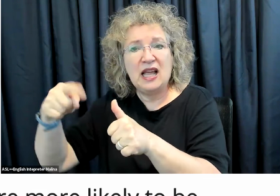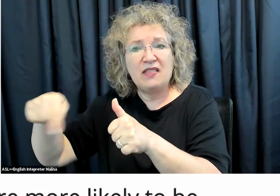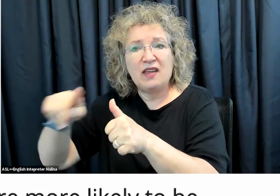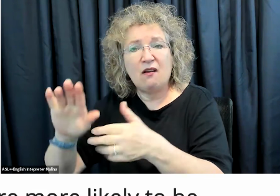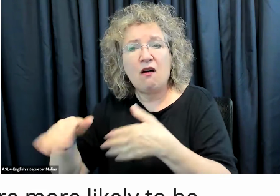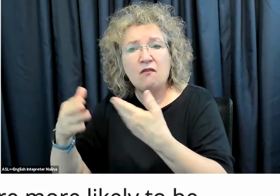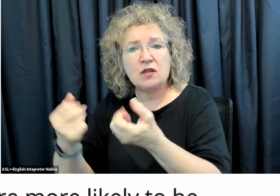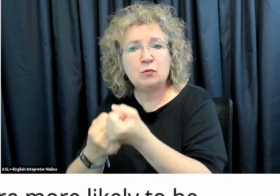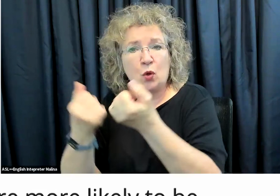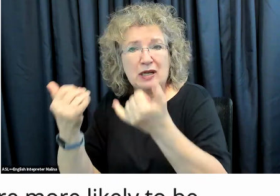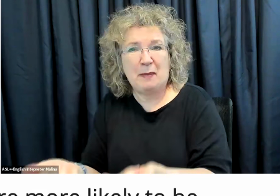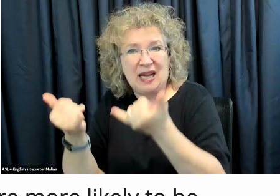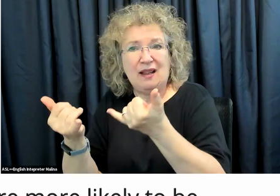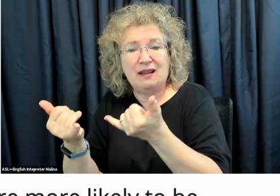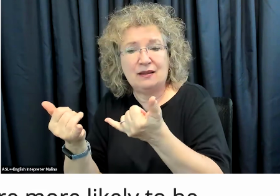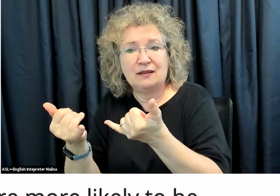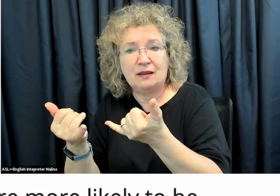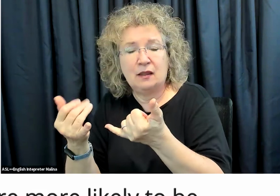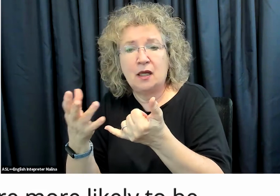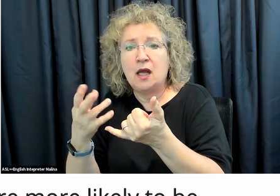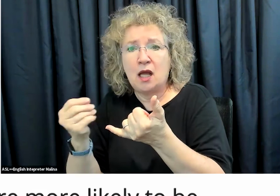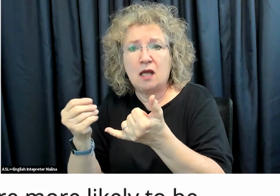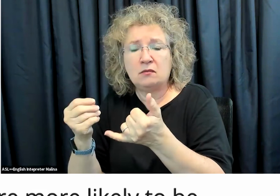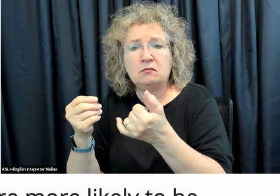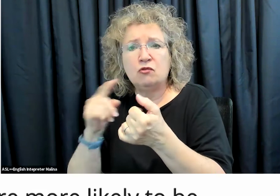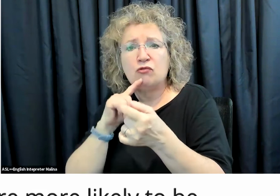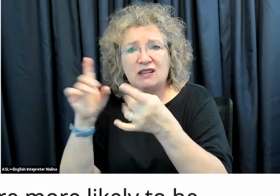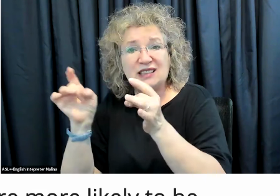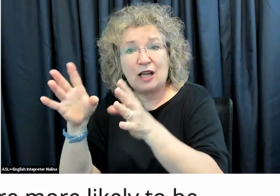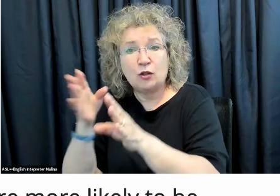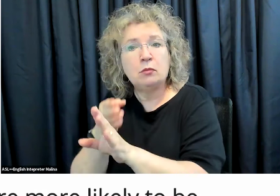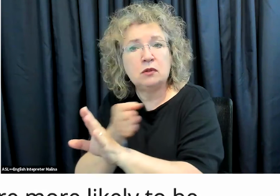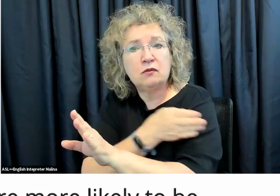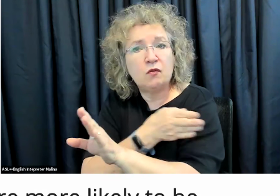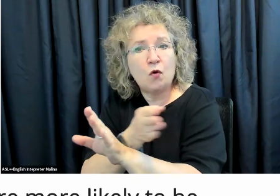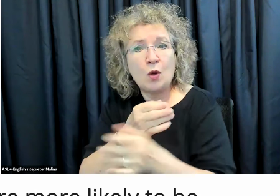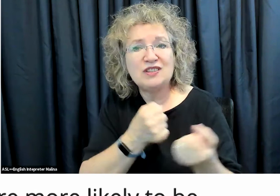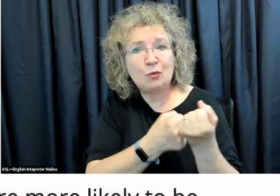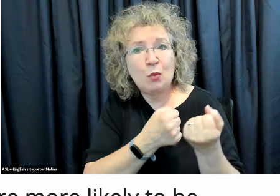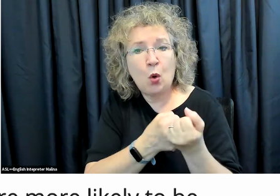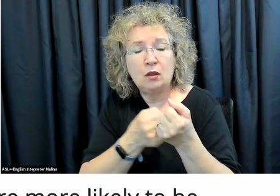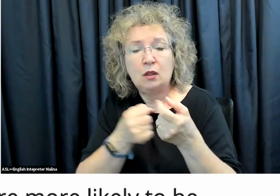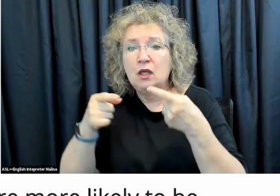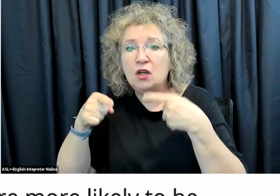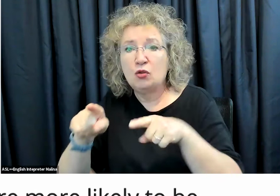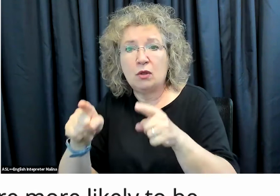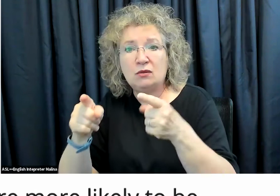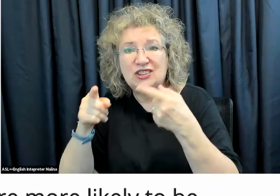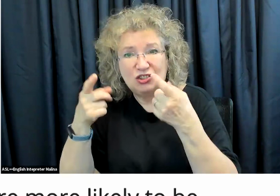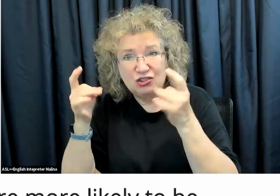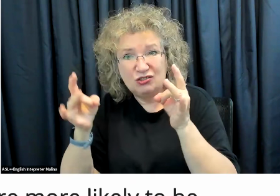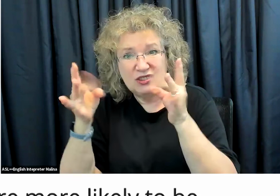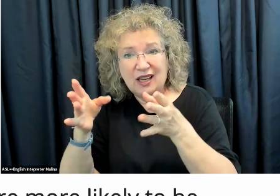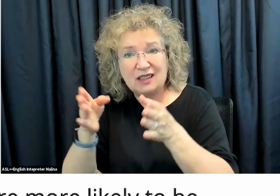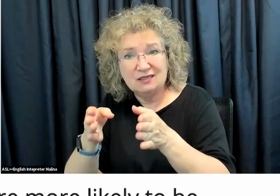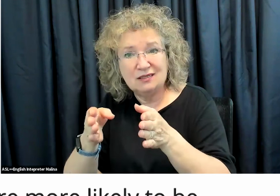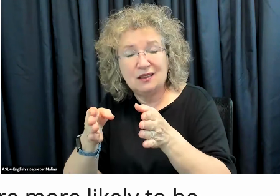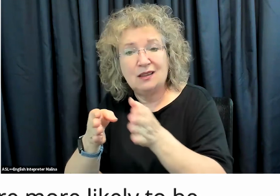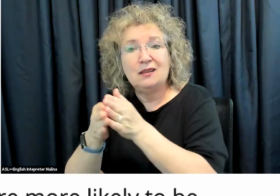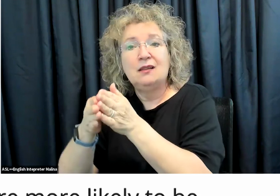immediately, have been offering that support prior to the disaster, and continue to offer that support in the long-term years